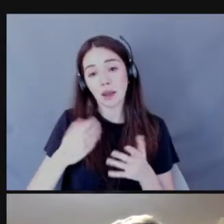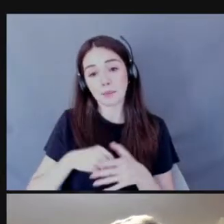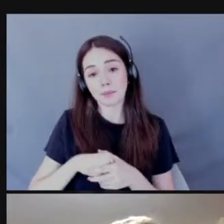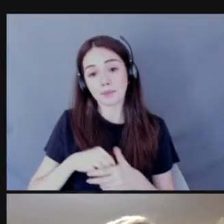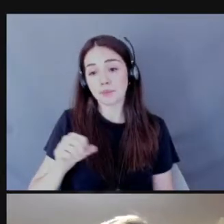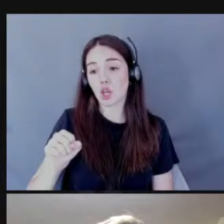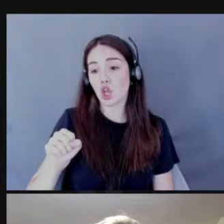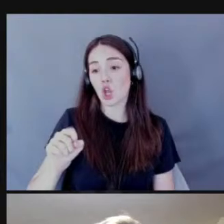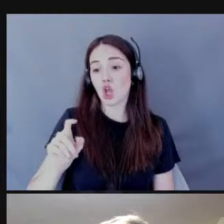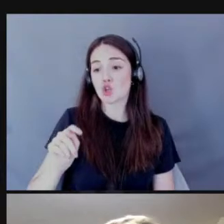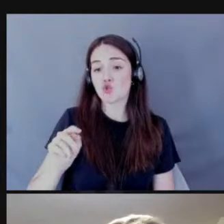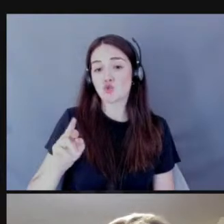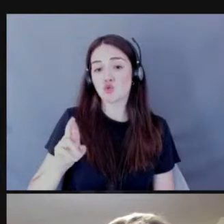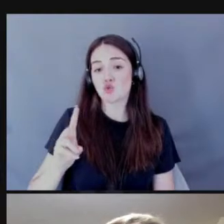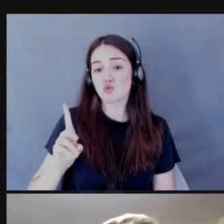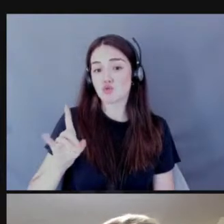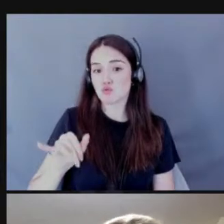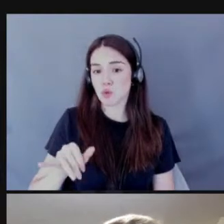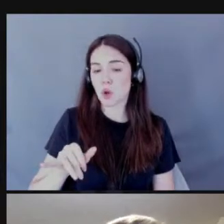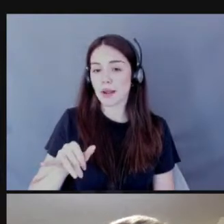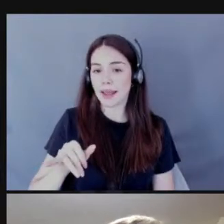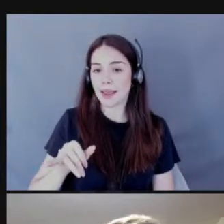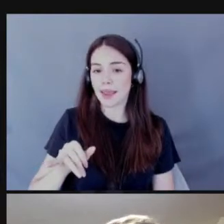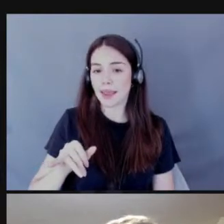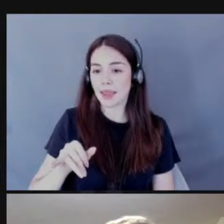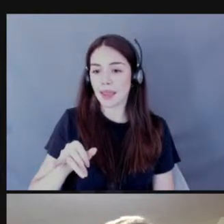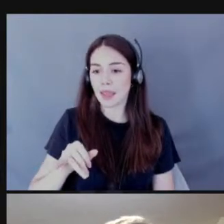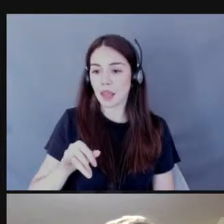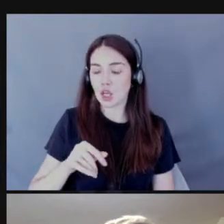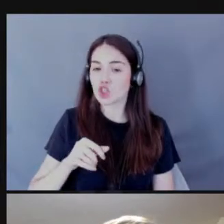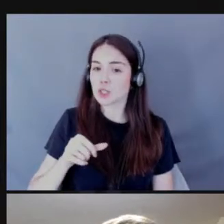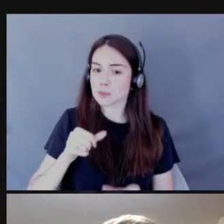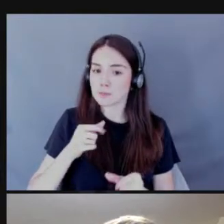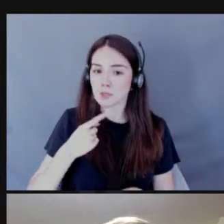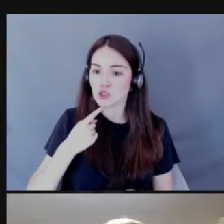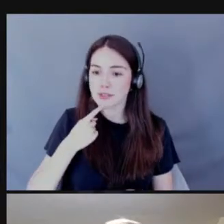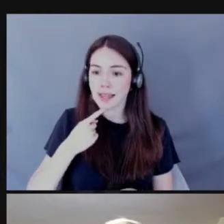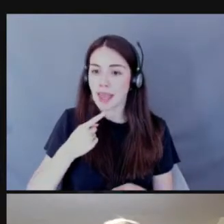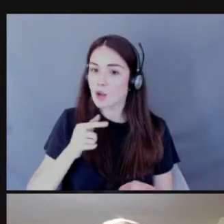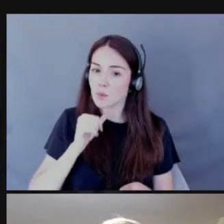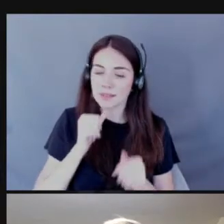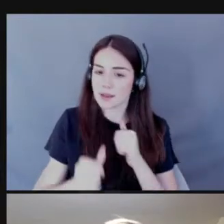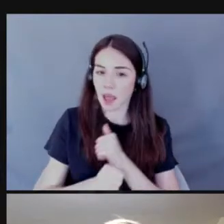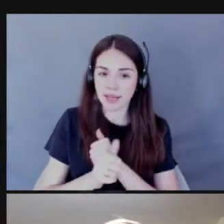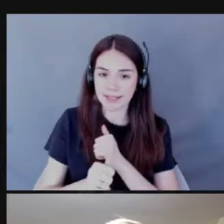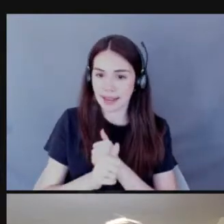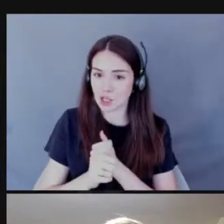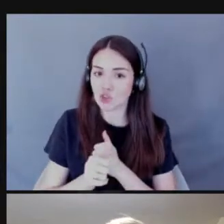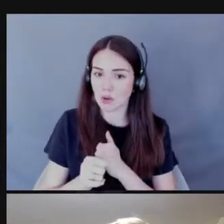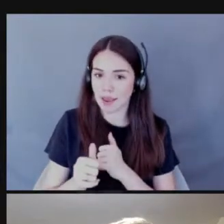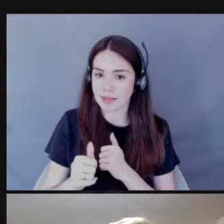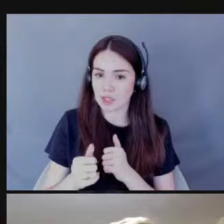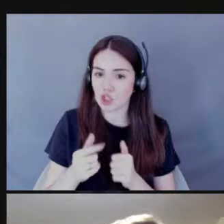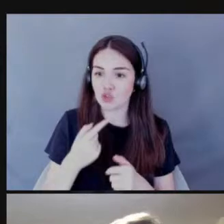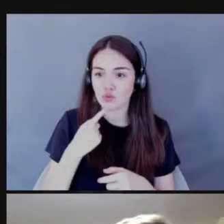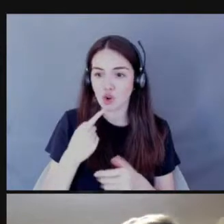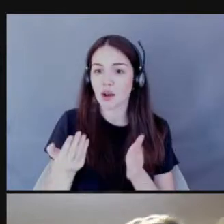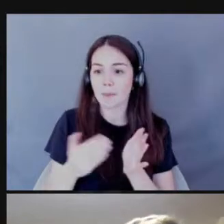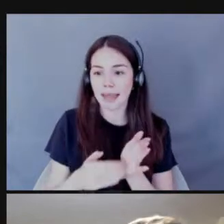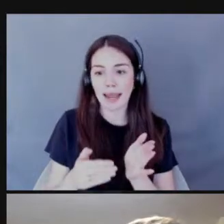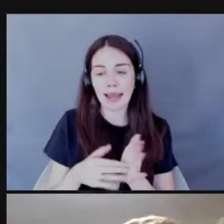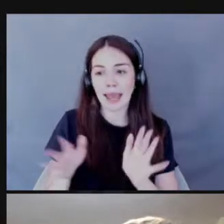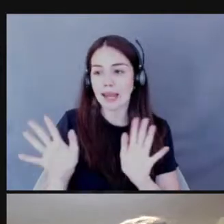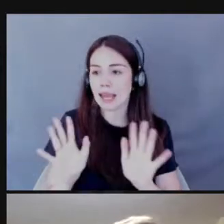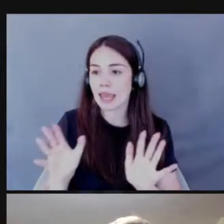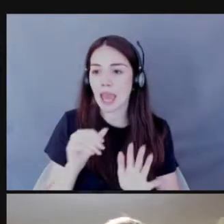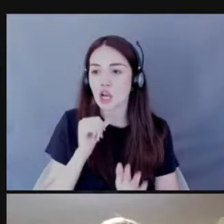Trudy was adamant that whatever it was she did see was not dangerous. She told one newspaper, "Don't build this thing